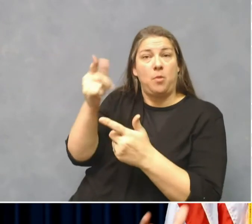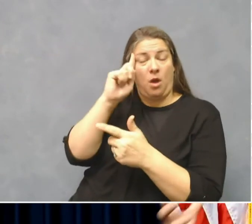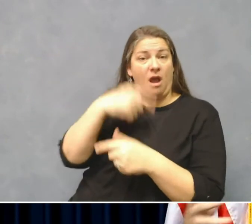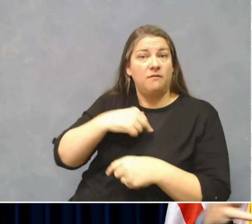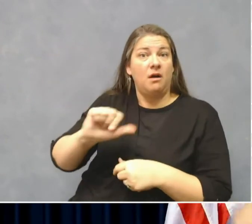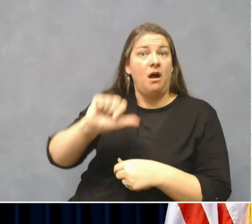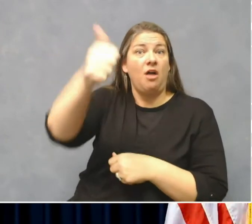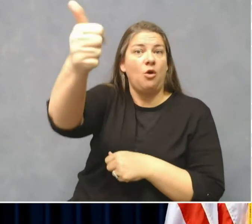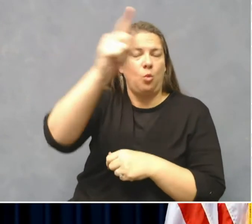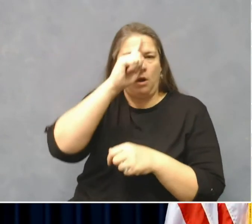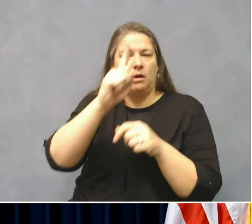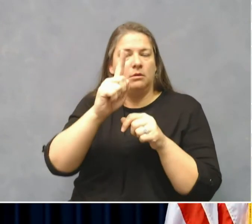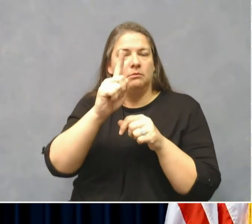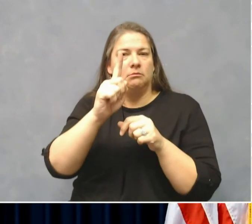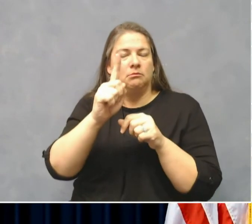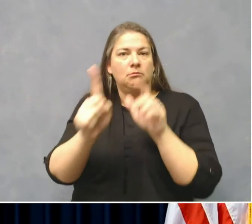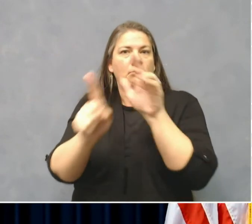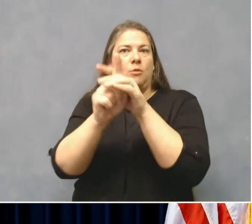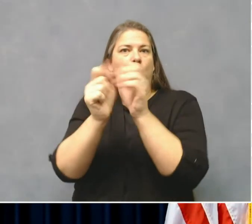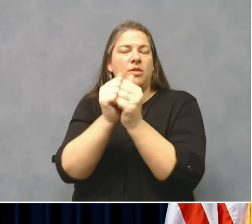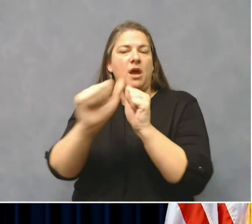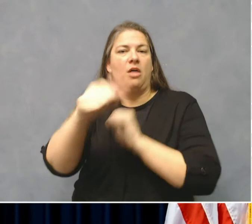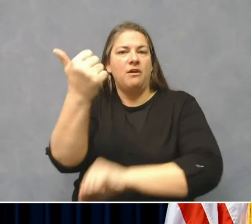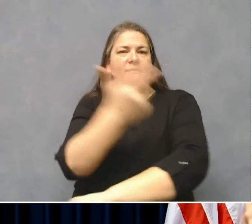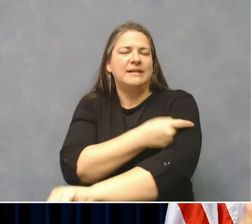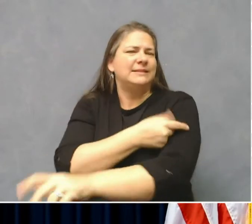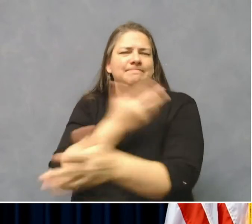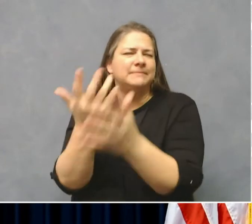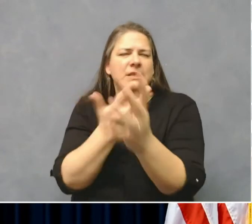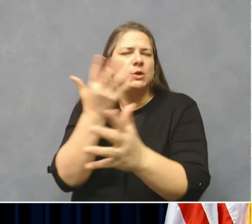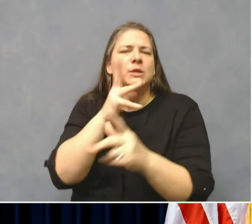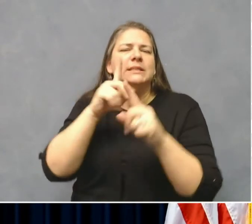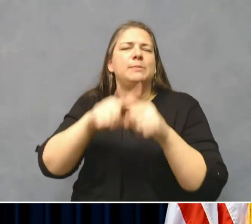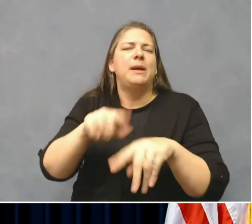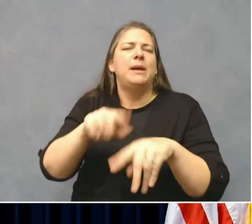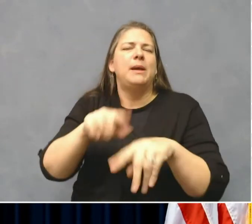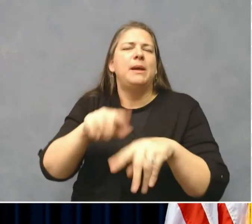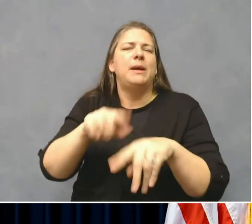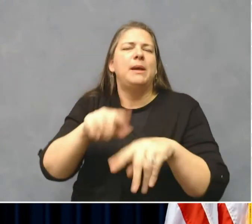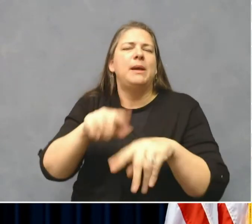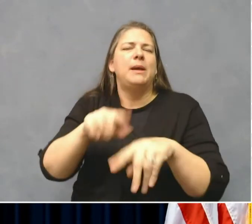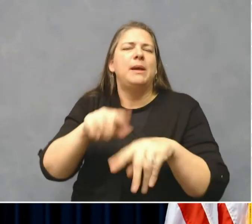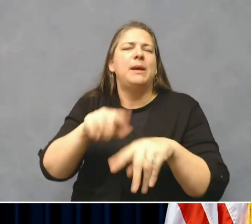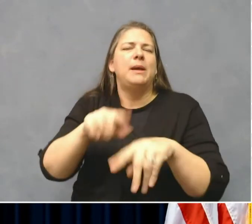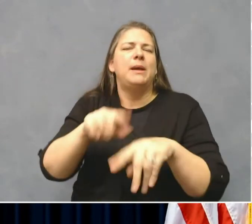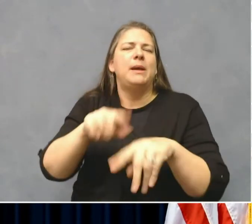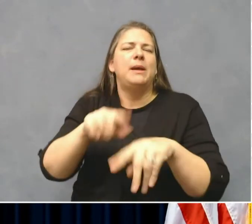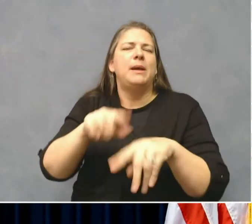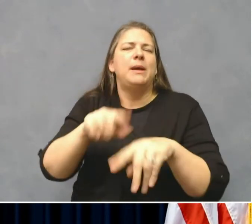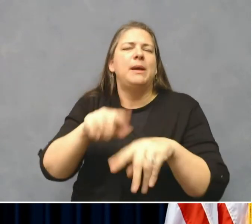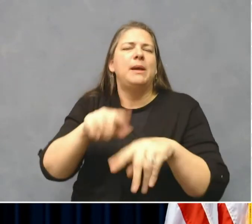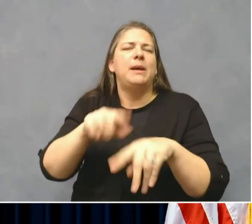vaccines is we continue to sign up more providers, and more different groups from independent pharmacies,